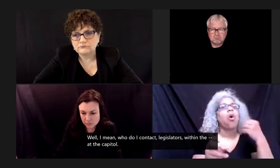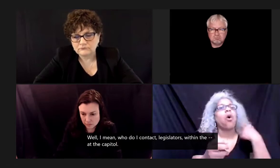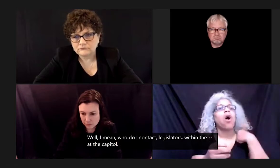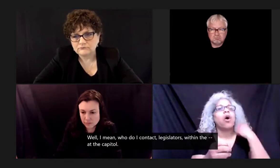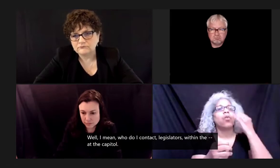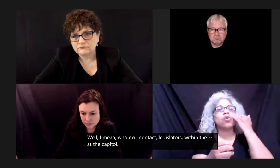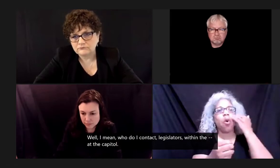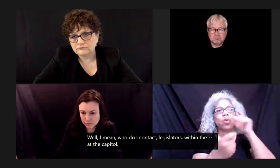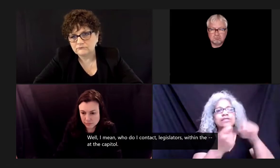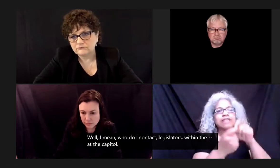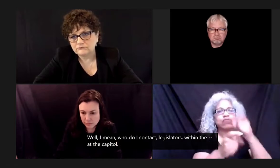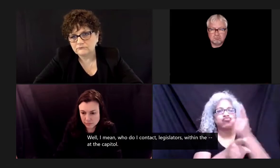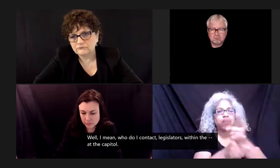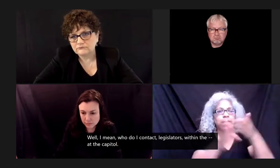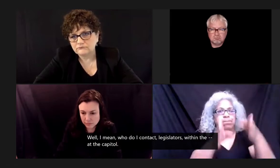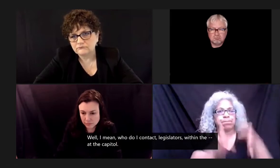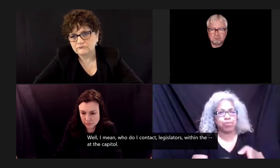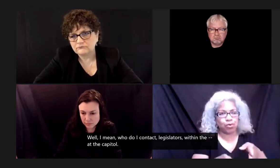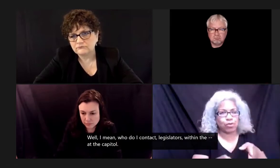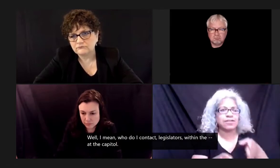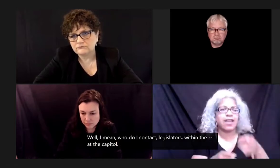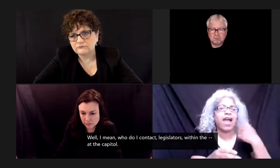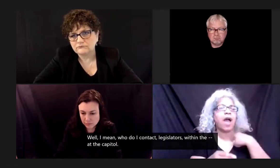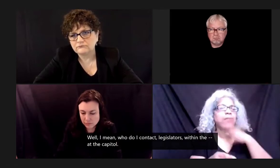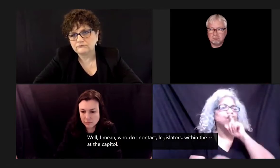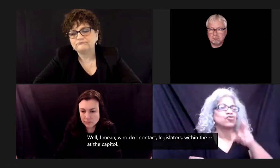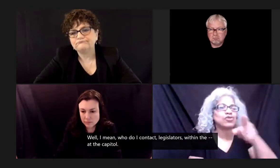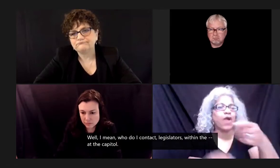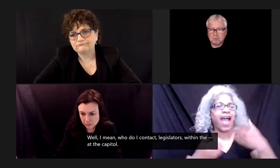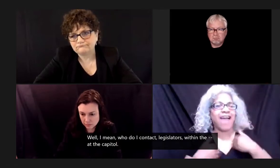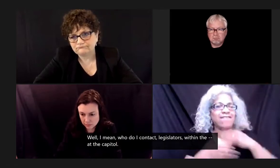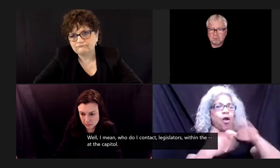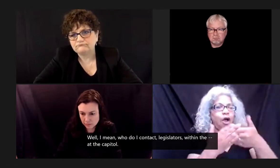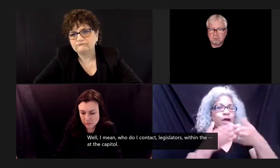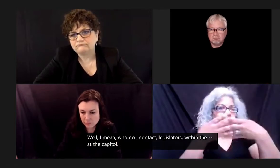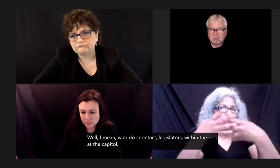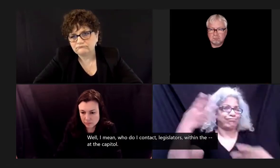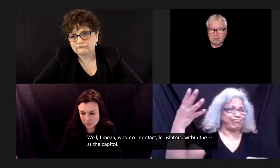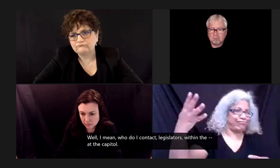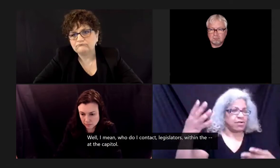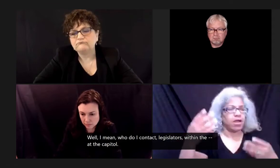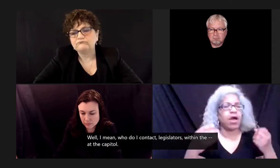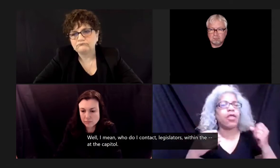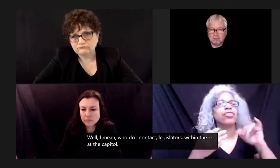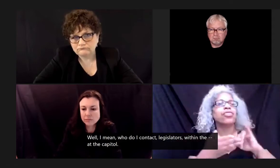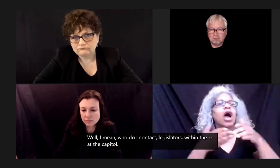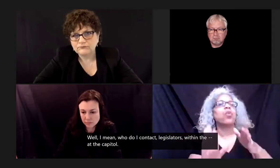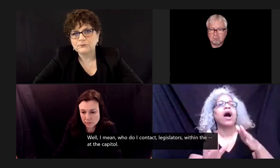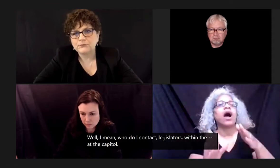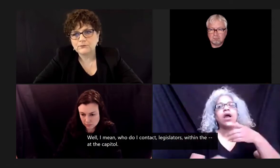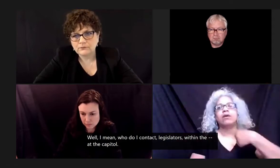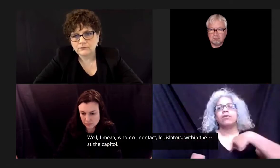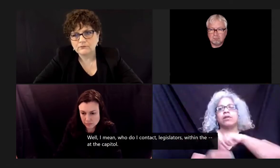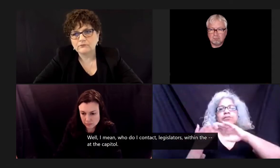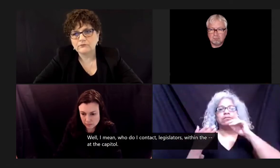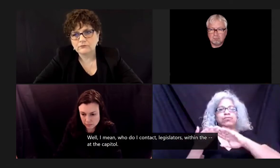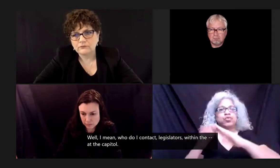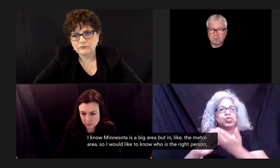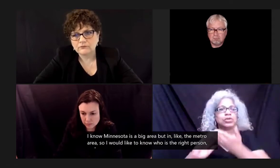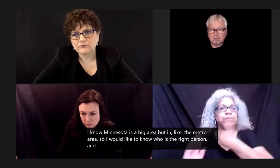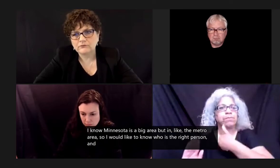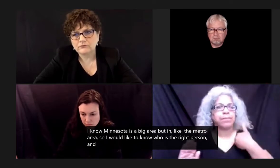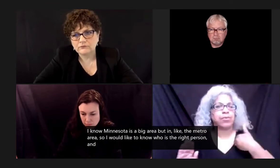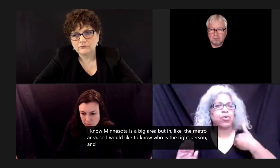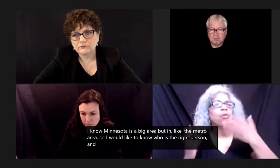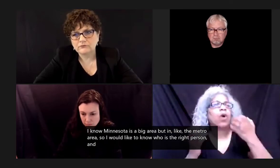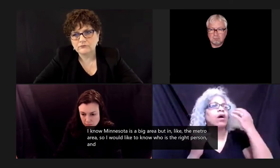in like the metro area. So I'd like to know who is the right person. And I'm sure you probably have a list of individuals, but